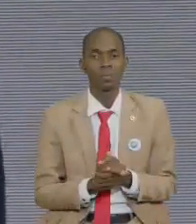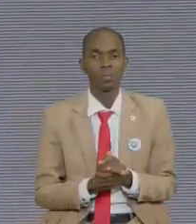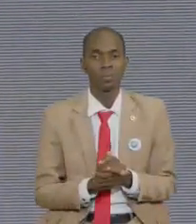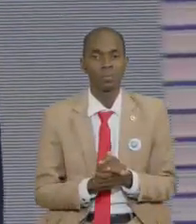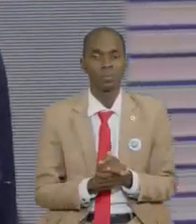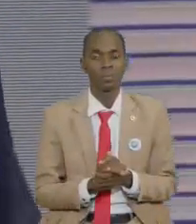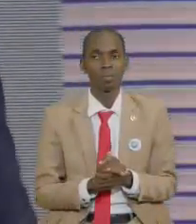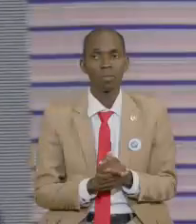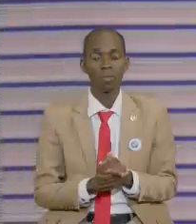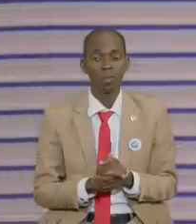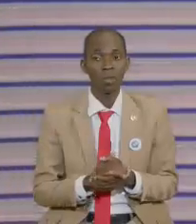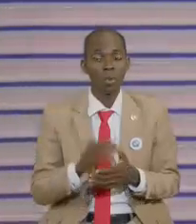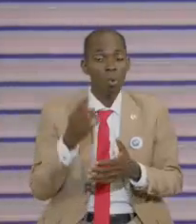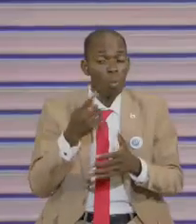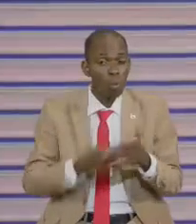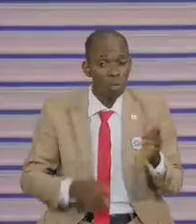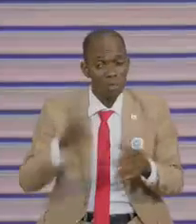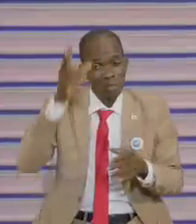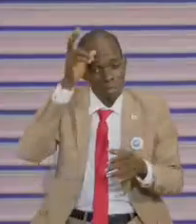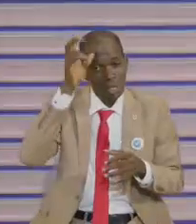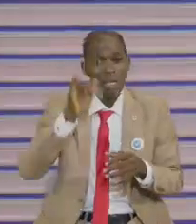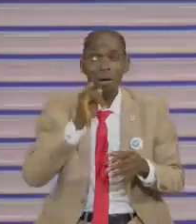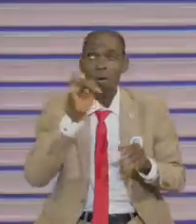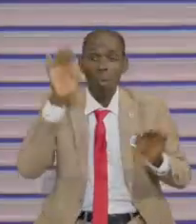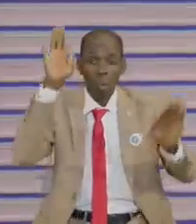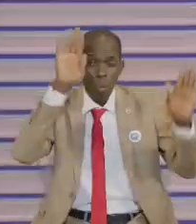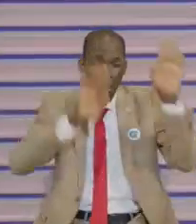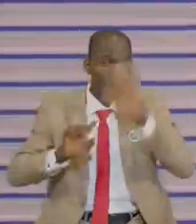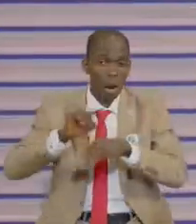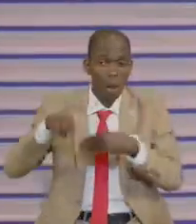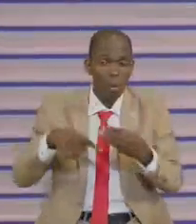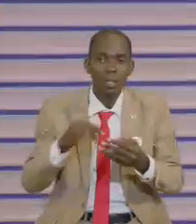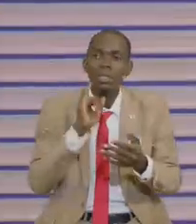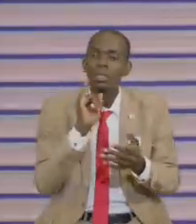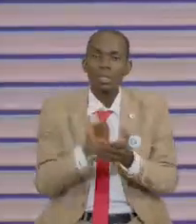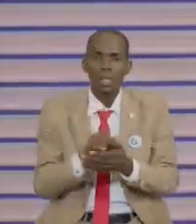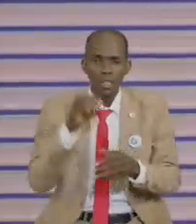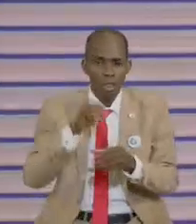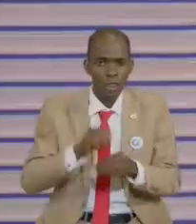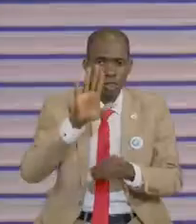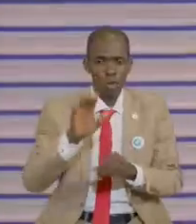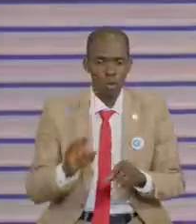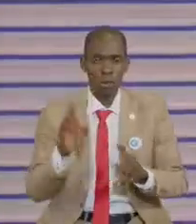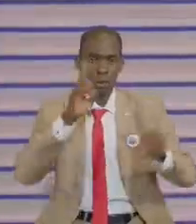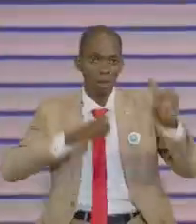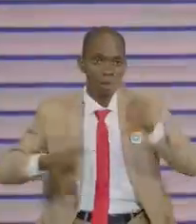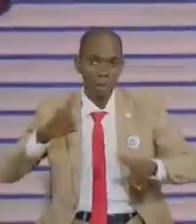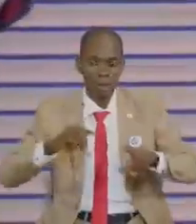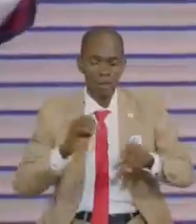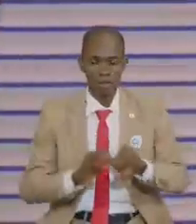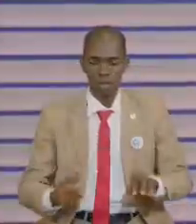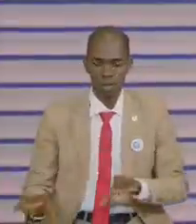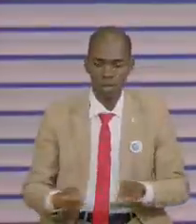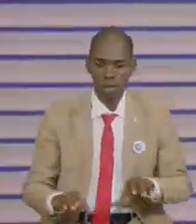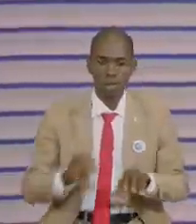what Satan is worried about is that in your action, in your service, in everything